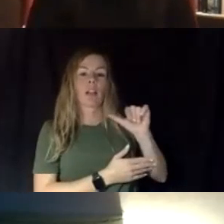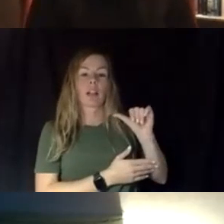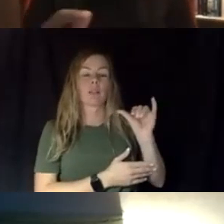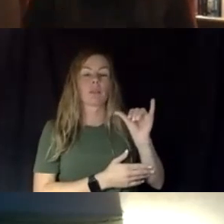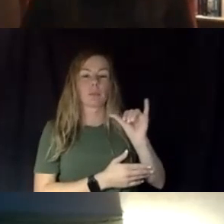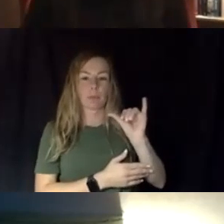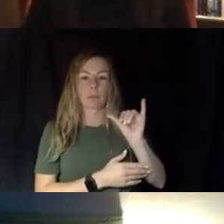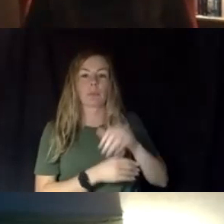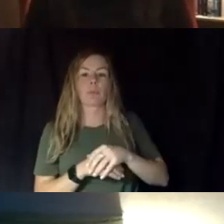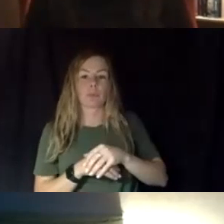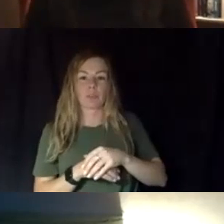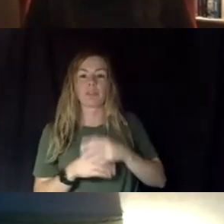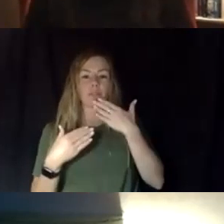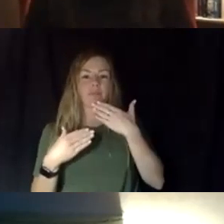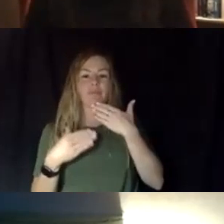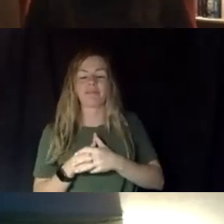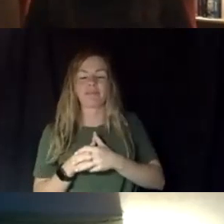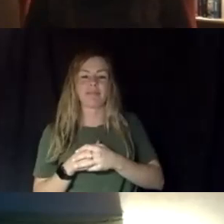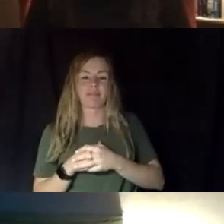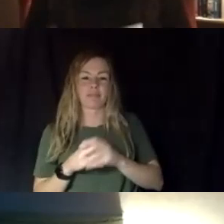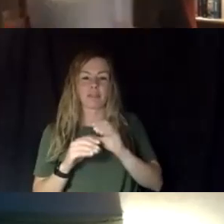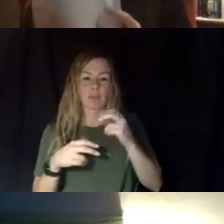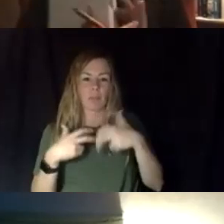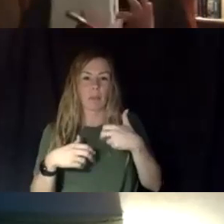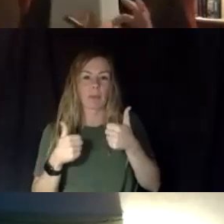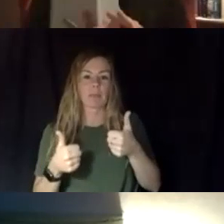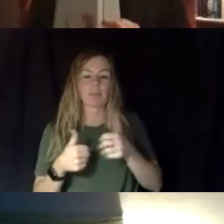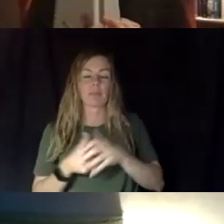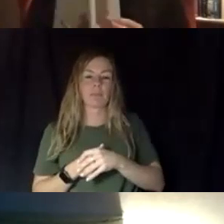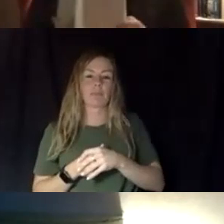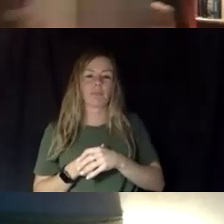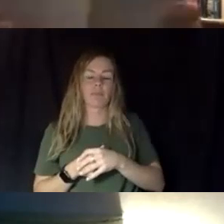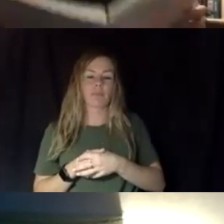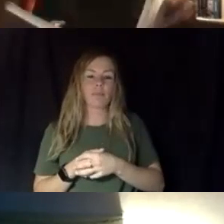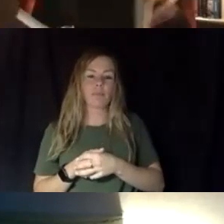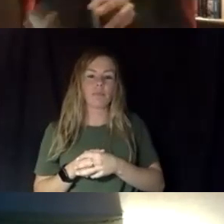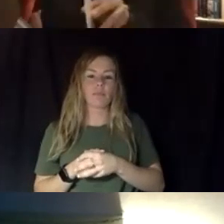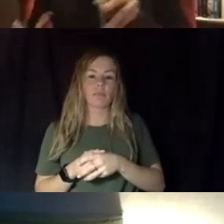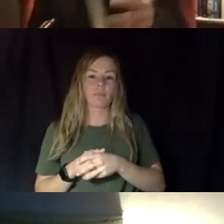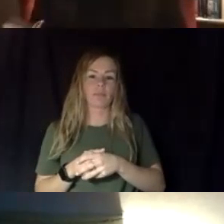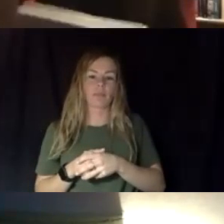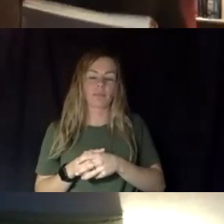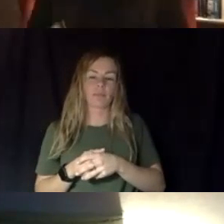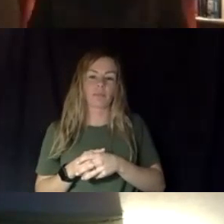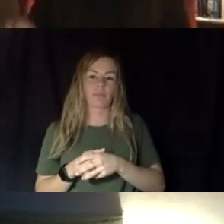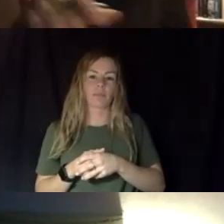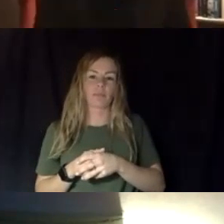Thanks for the translation. No problem. My pleasure. Thank you. Ujú.